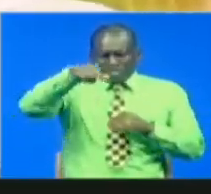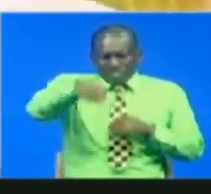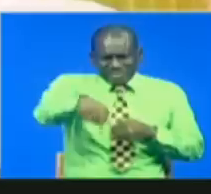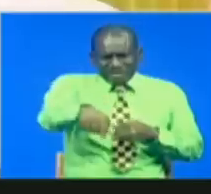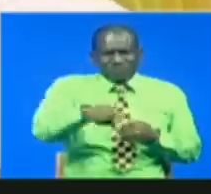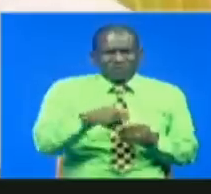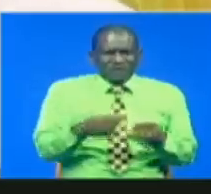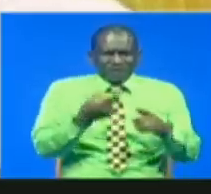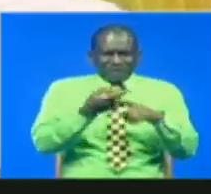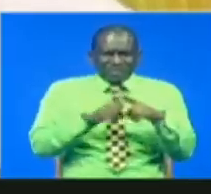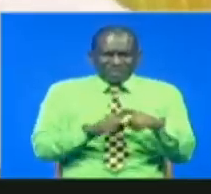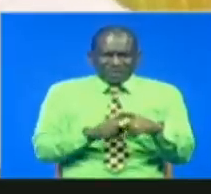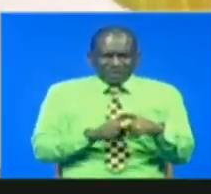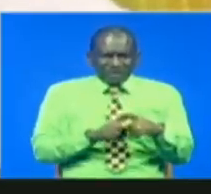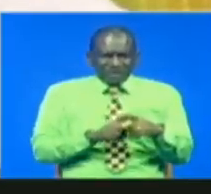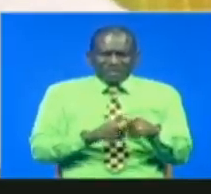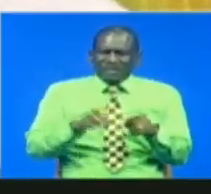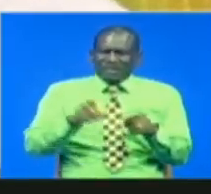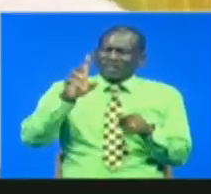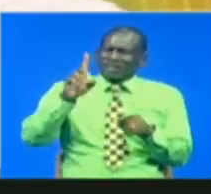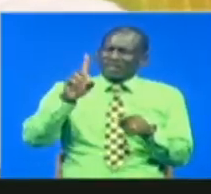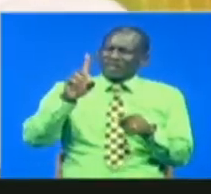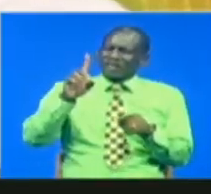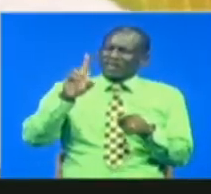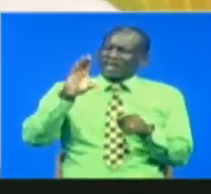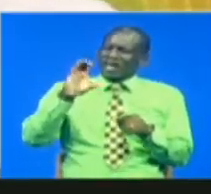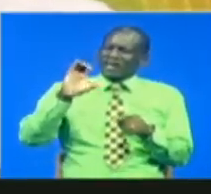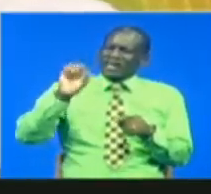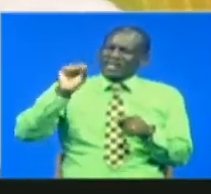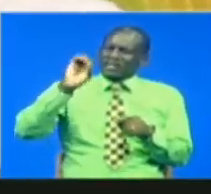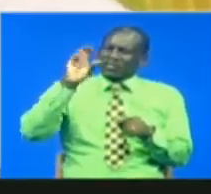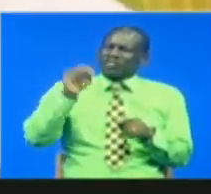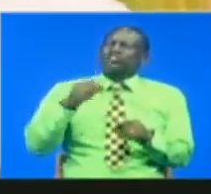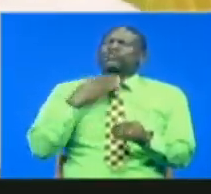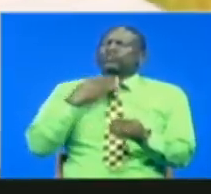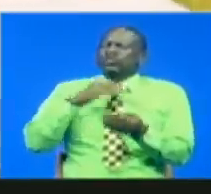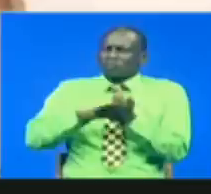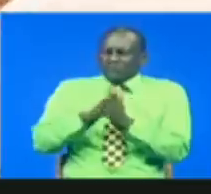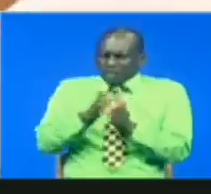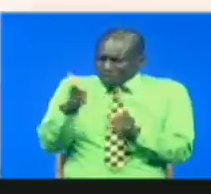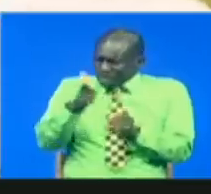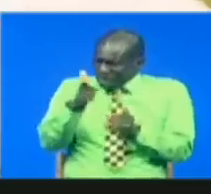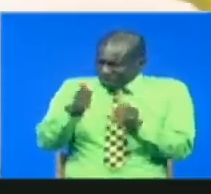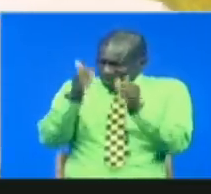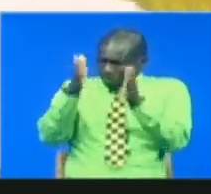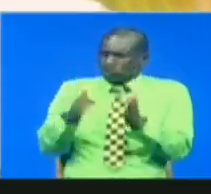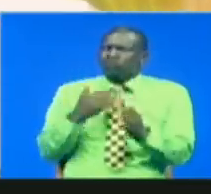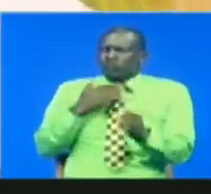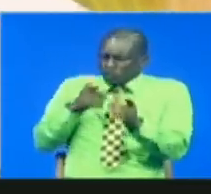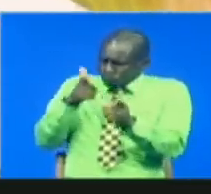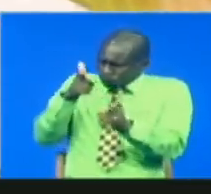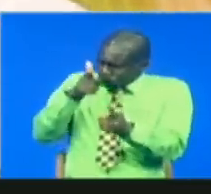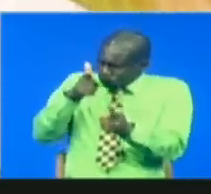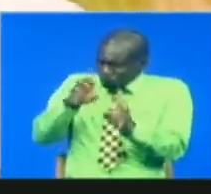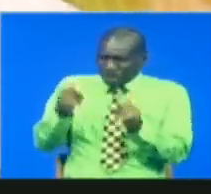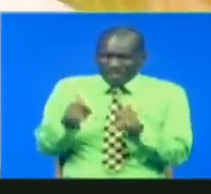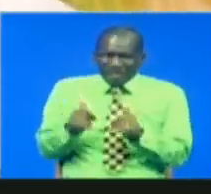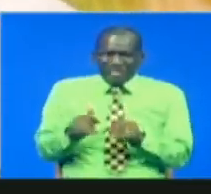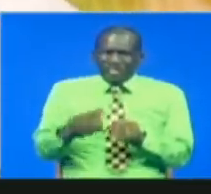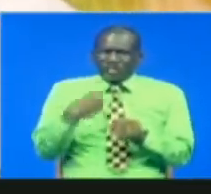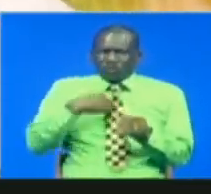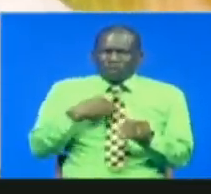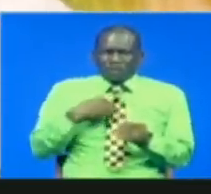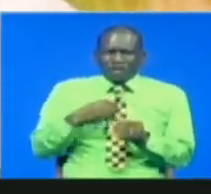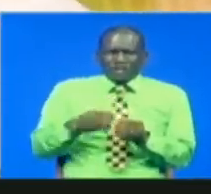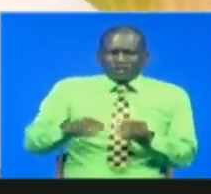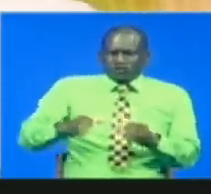And then Dixon, in his curiosity of wanting to be a cameraman and get the shots, asked me to carry the tripod and the